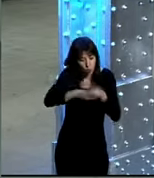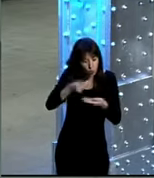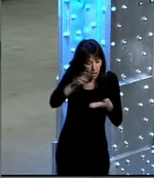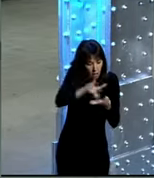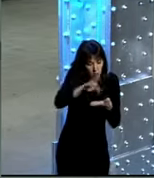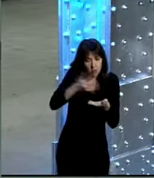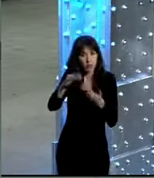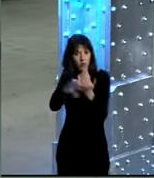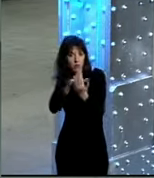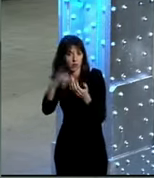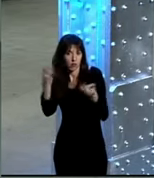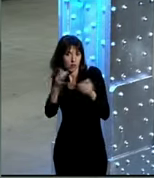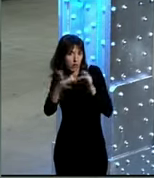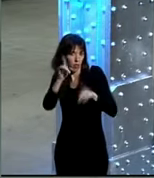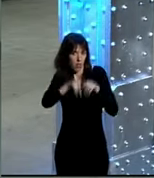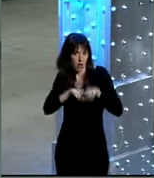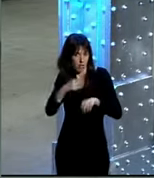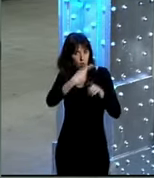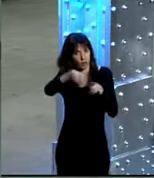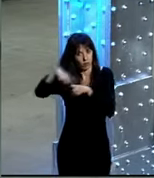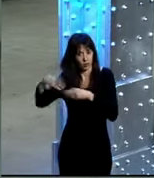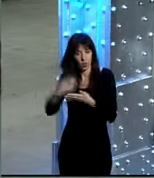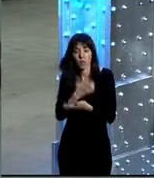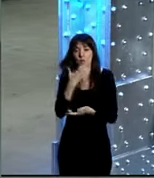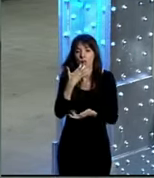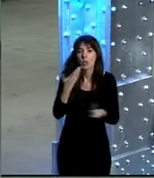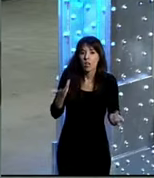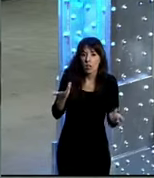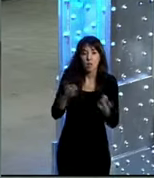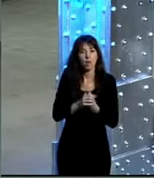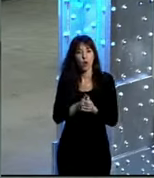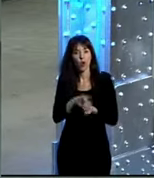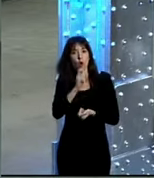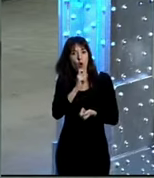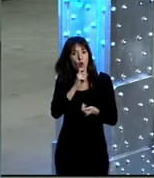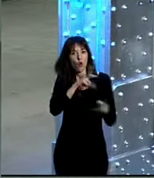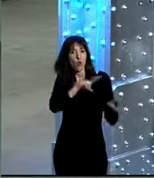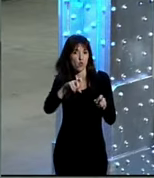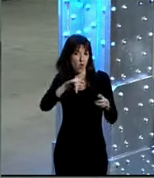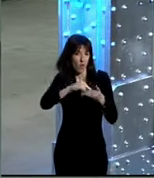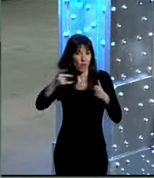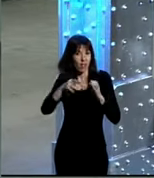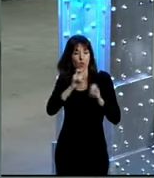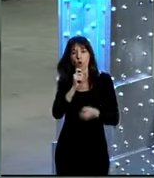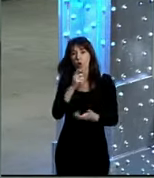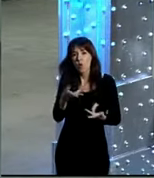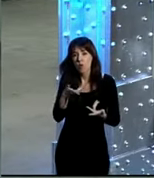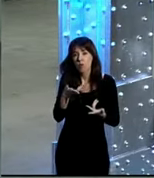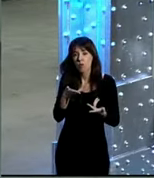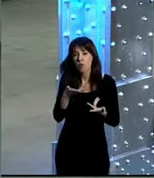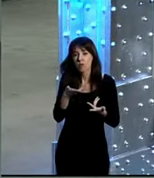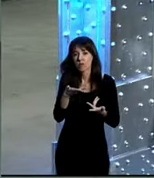different according to the device they're using or what they're interacting with. There's an example of how this